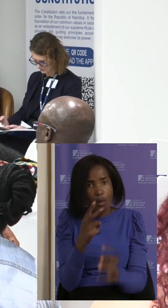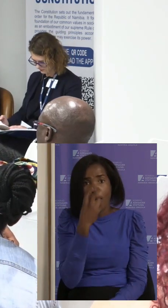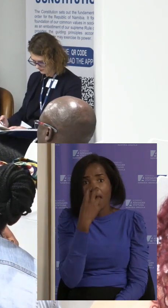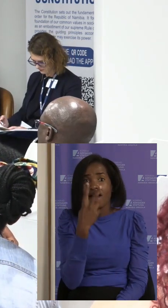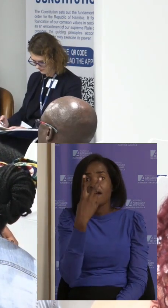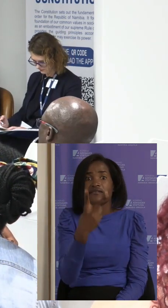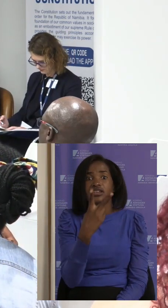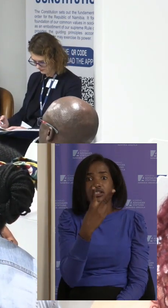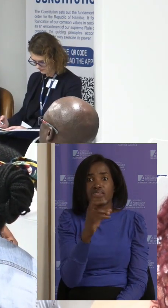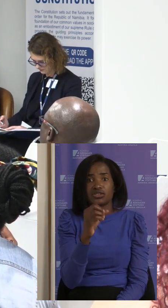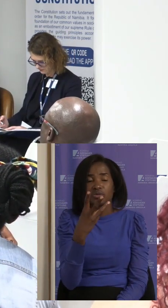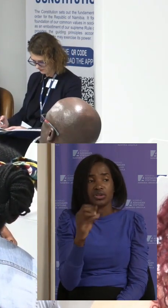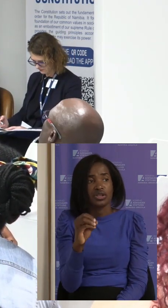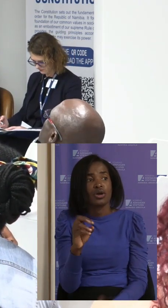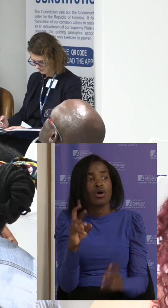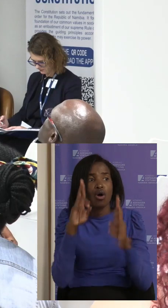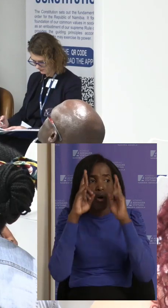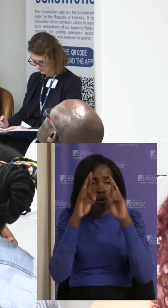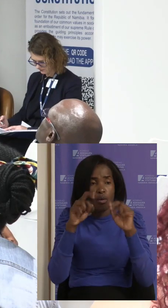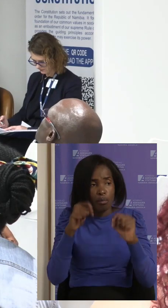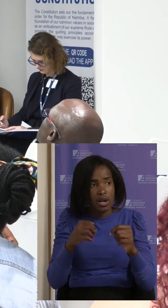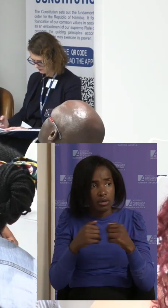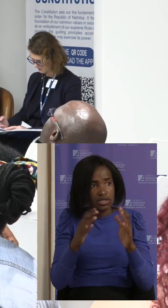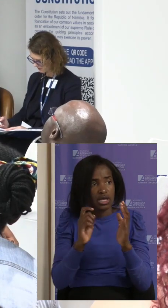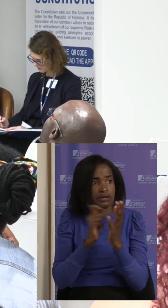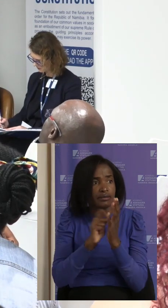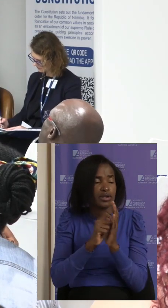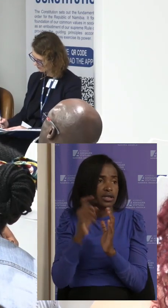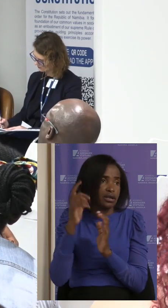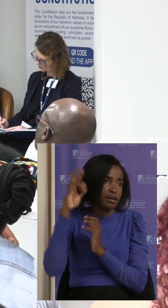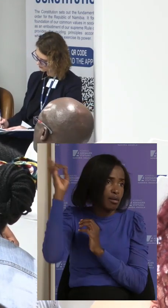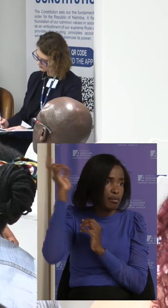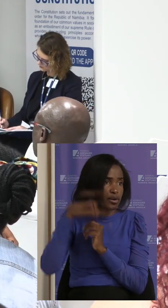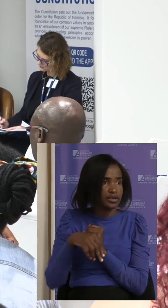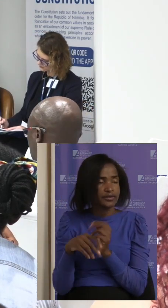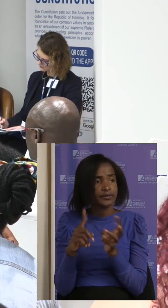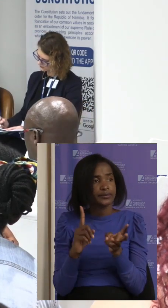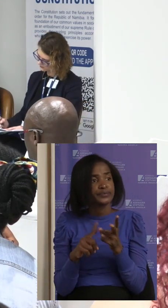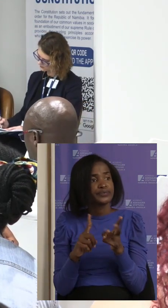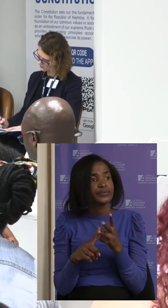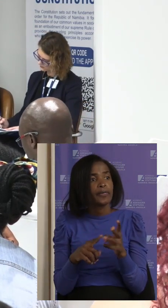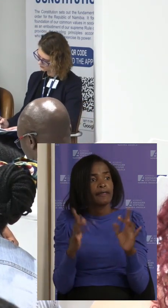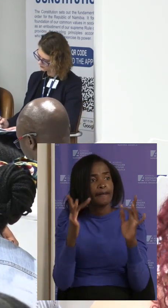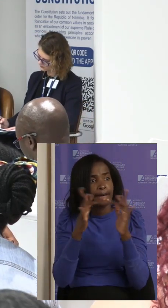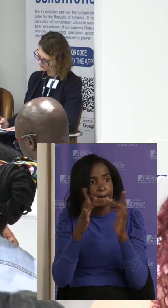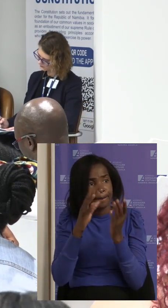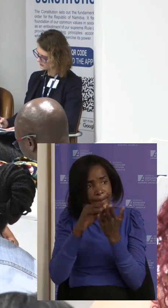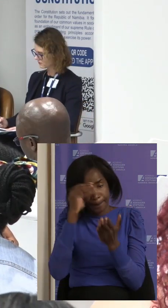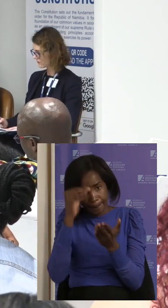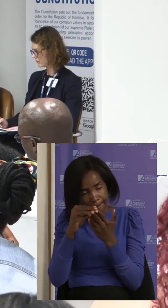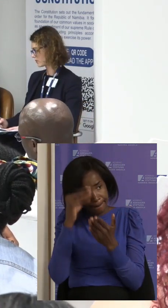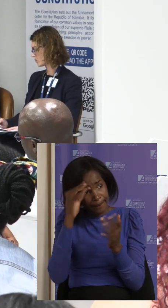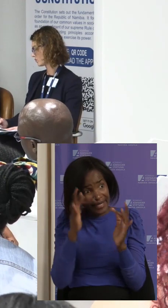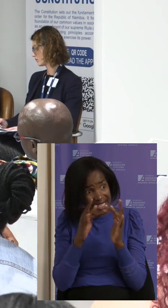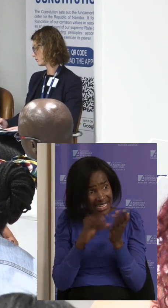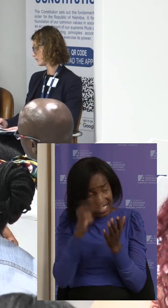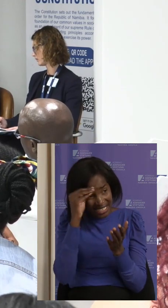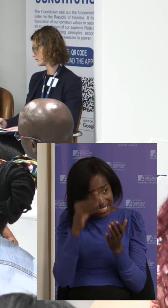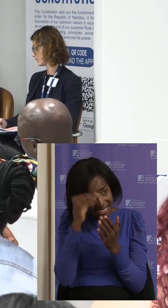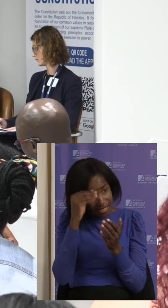2030, they will start developing that policy now. And that wells also to the issues of e-learning. Because they are not